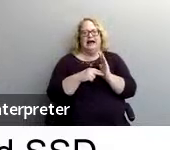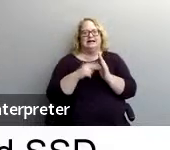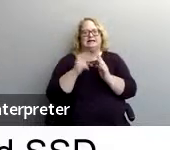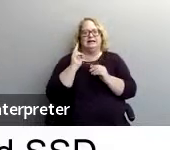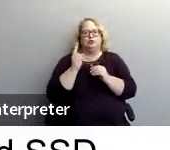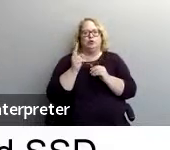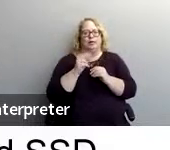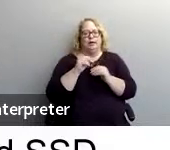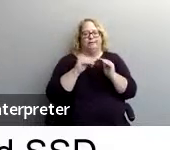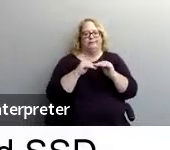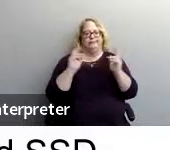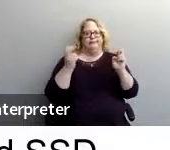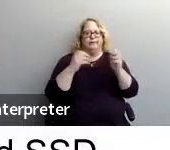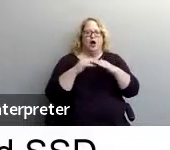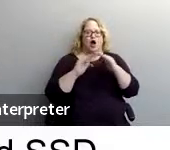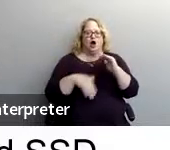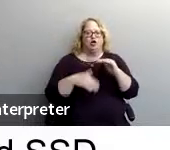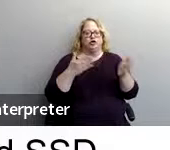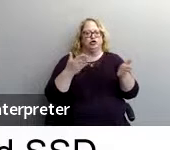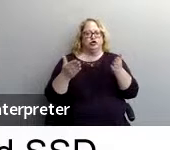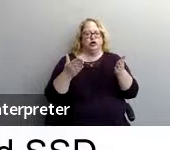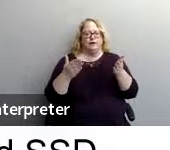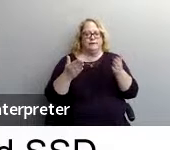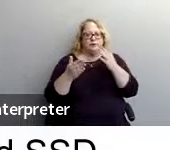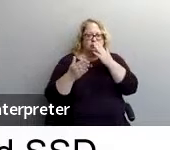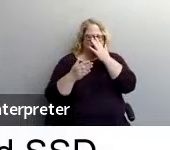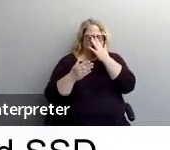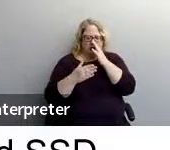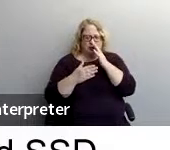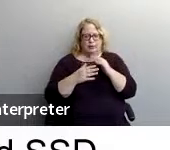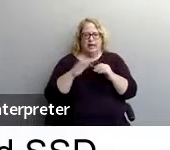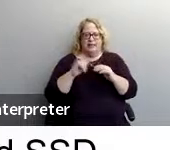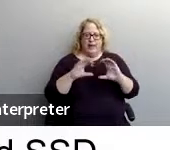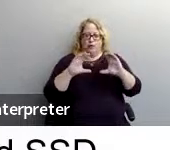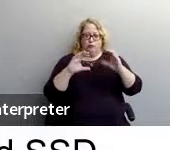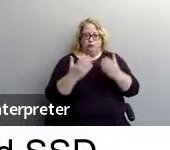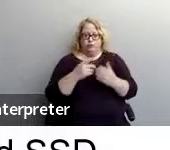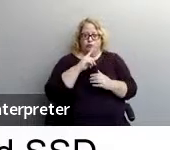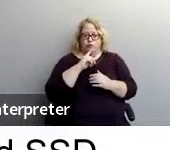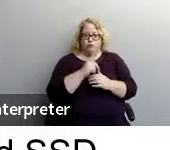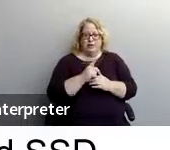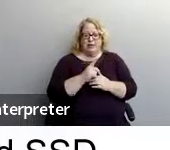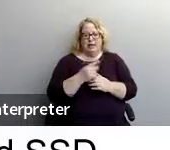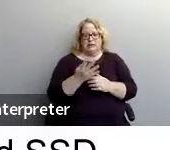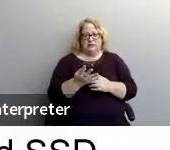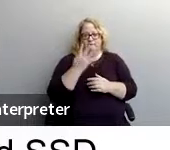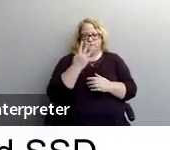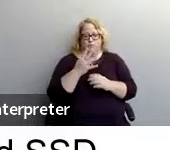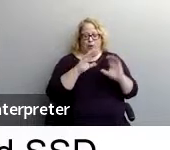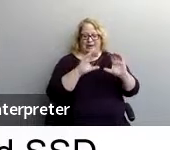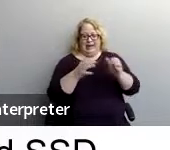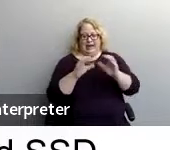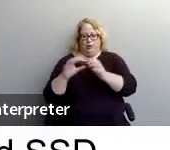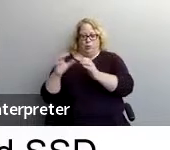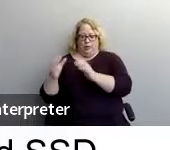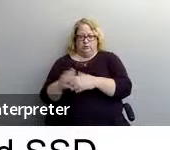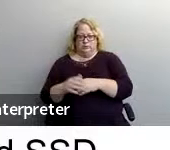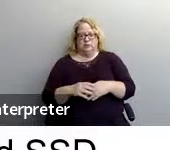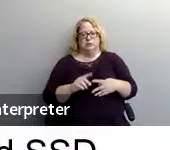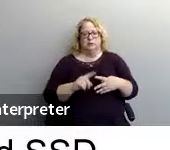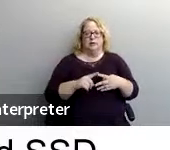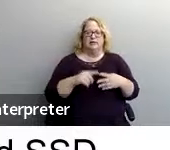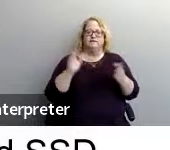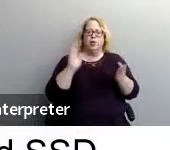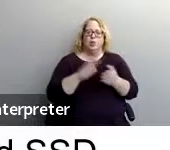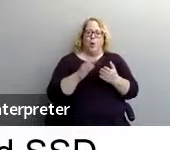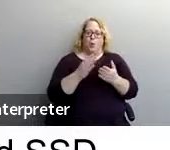as historically underserved. And that historically underserved group really delves into 4 key categories. Those who